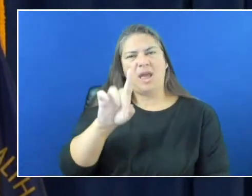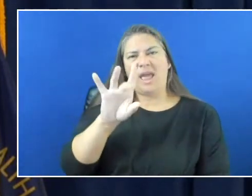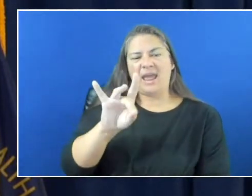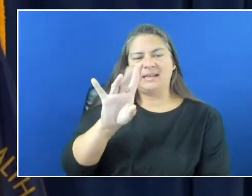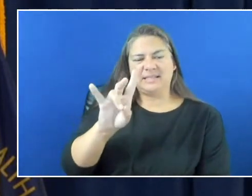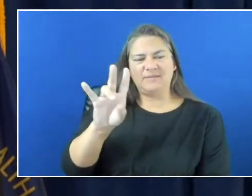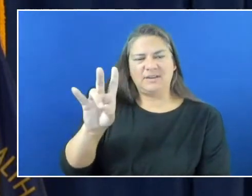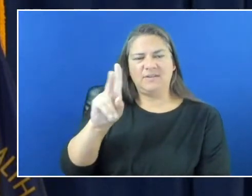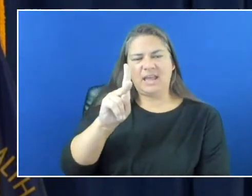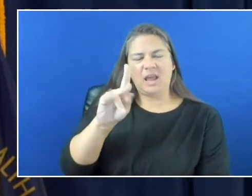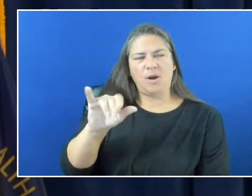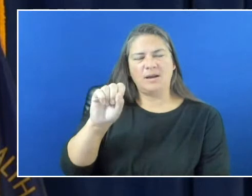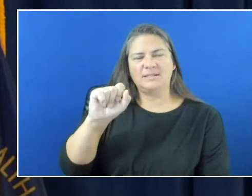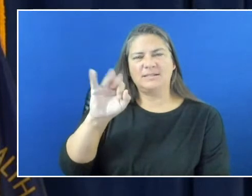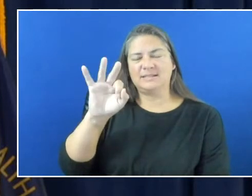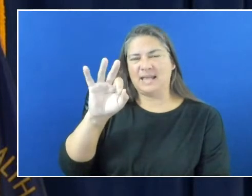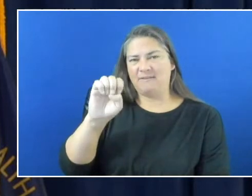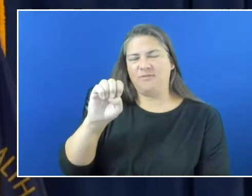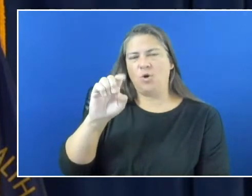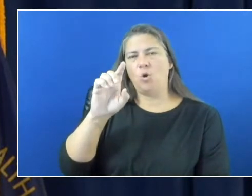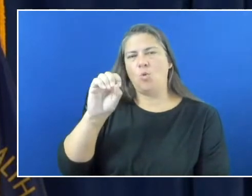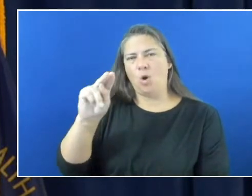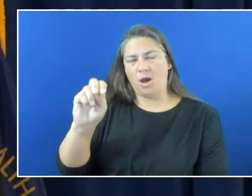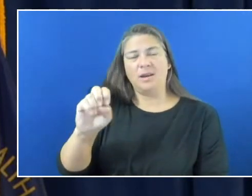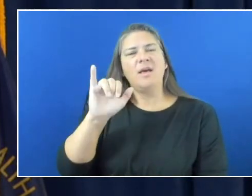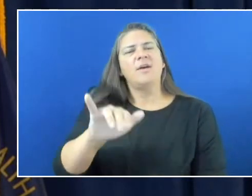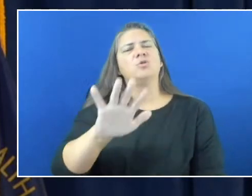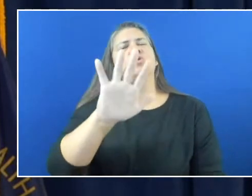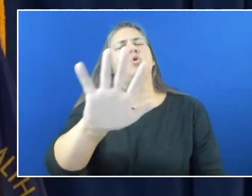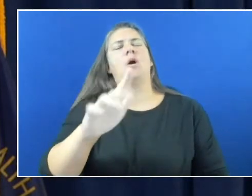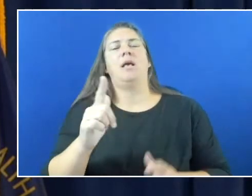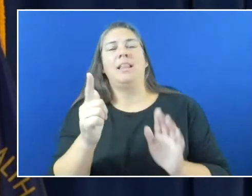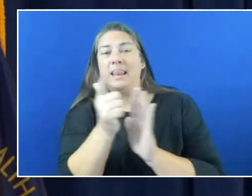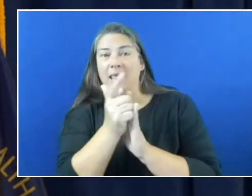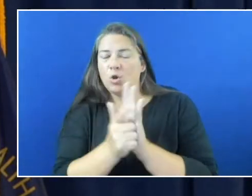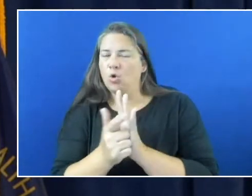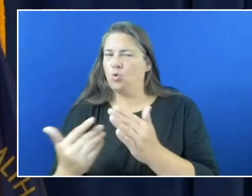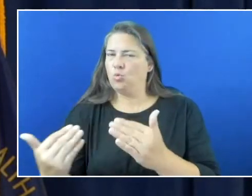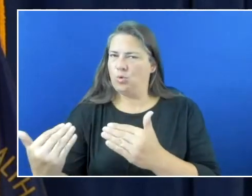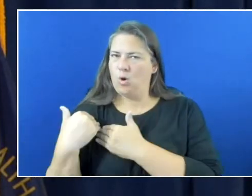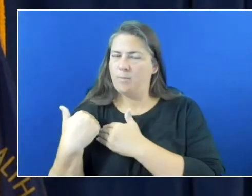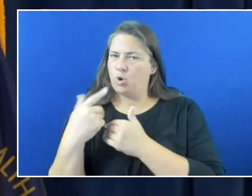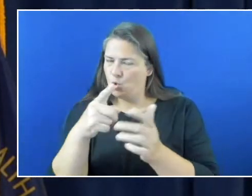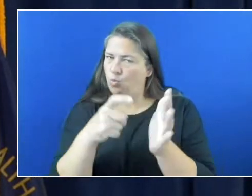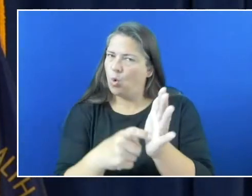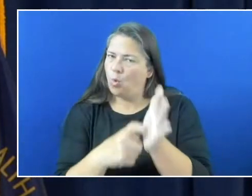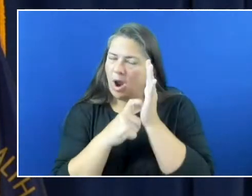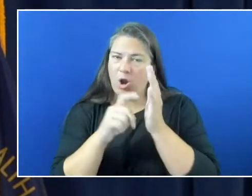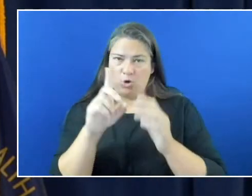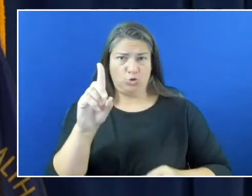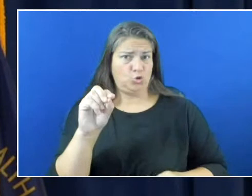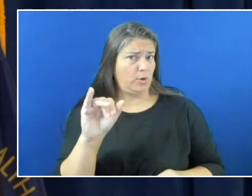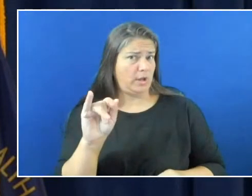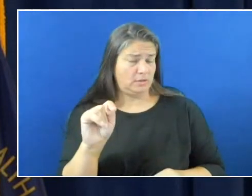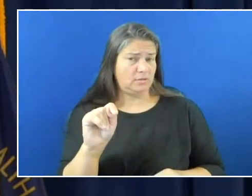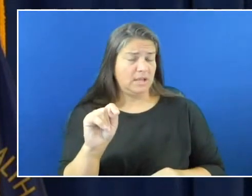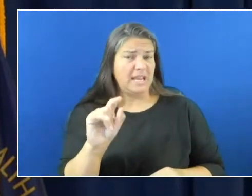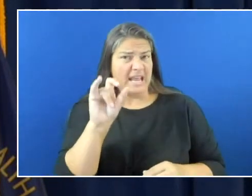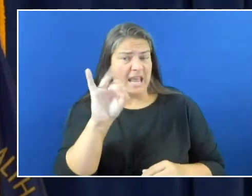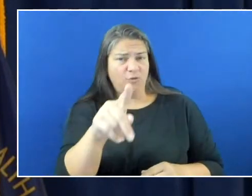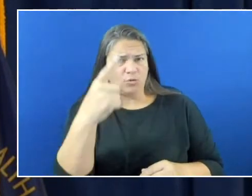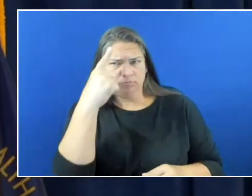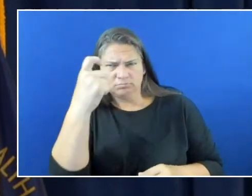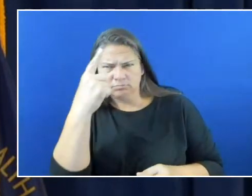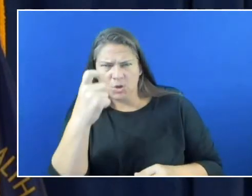1-877-KY-SAFE-1. That is your legal duty and requirement. If you have concerns about other possible human trafficking, please call